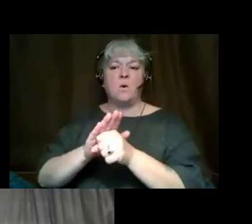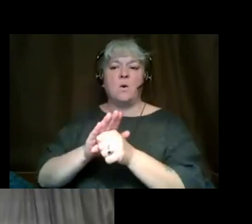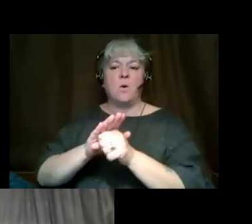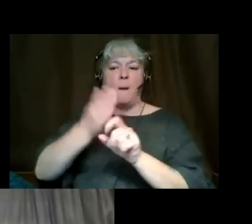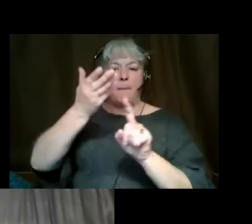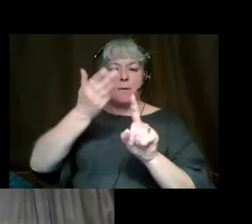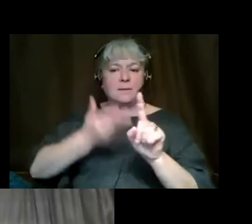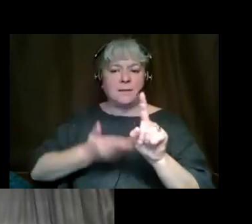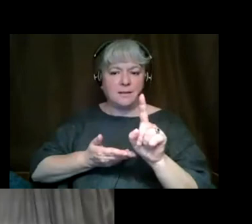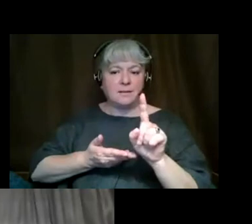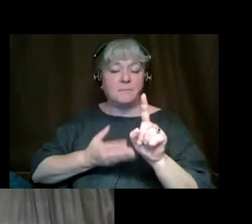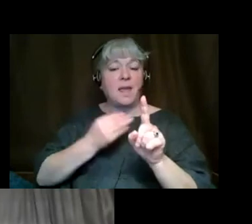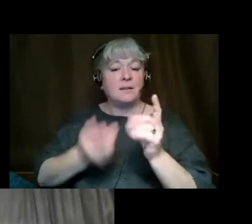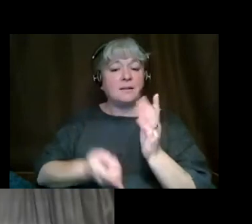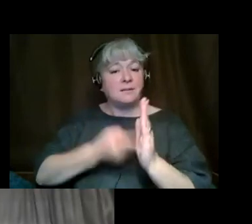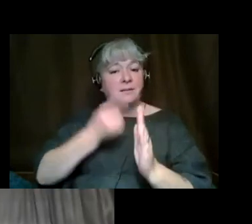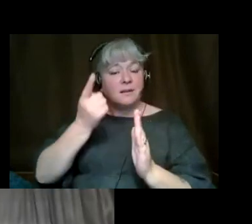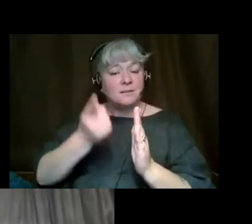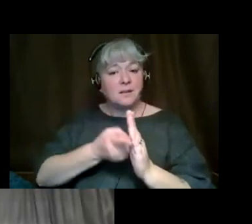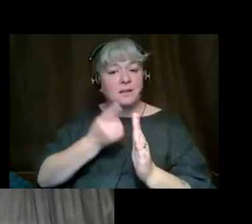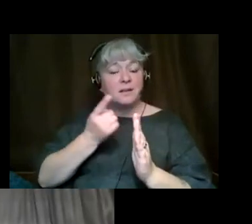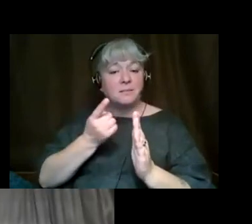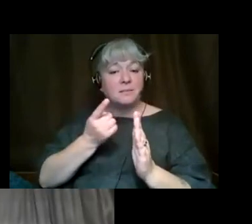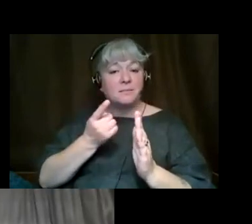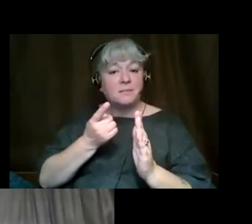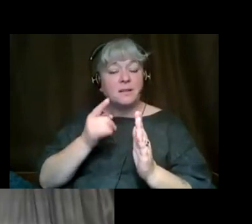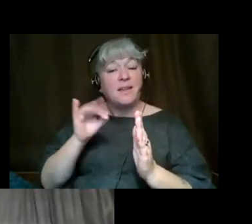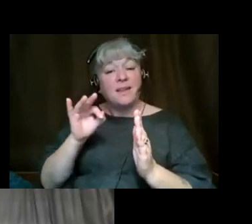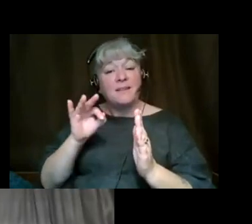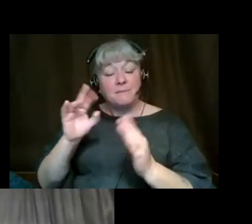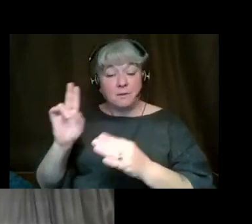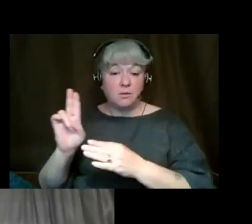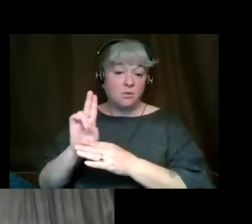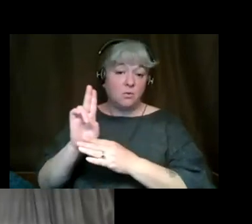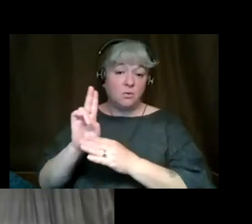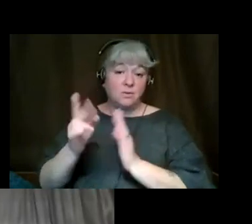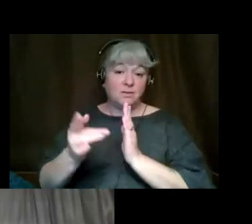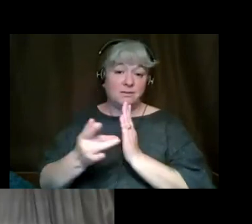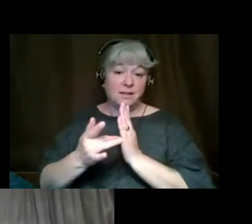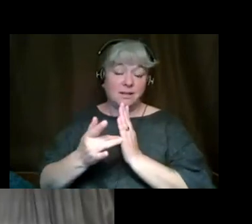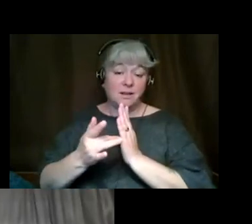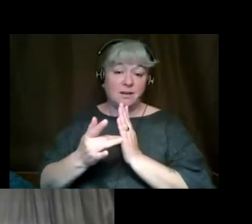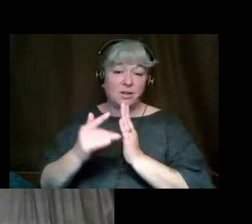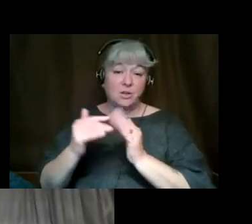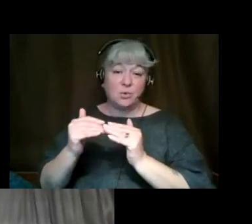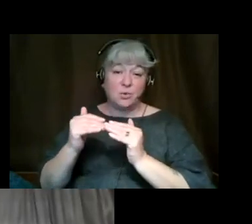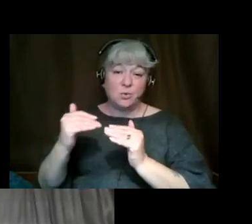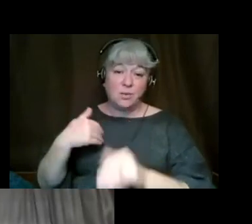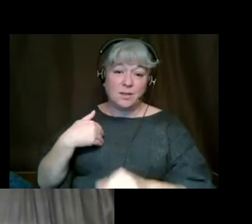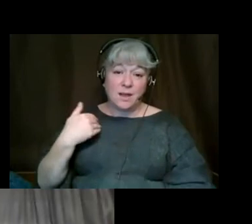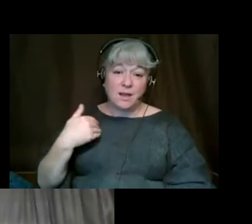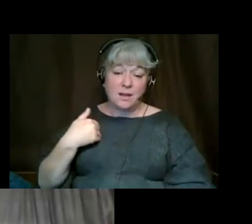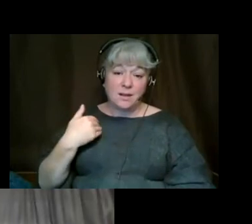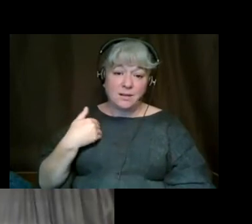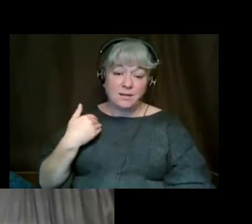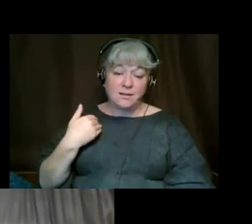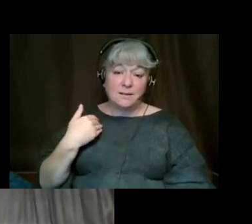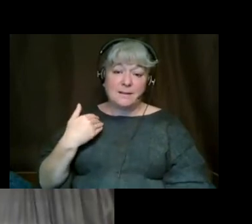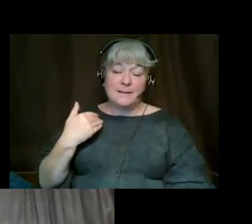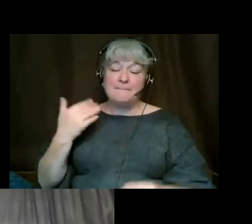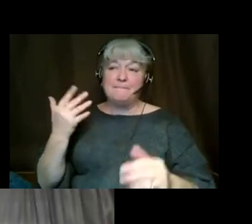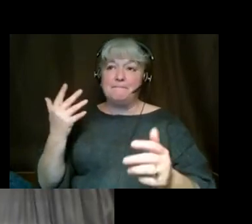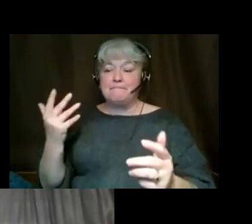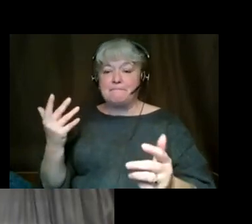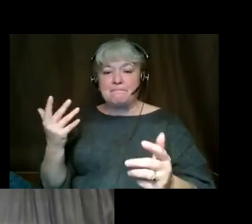And sometimes if you use technology too young, it